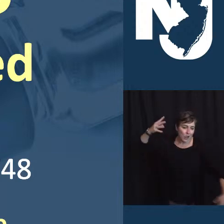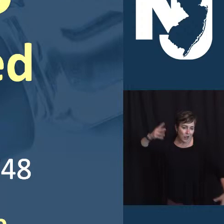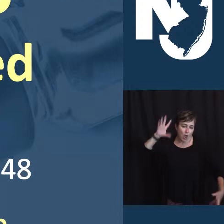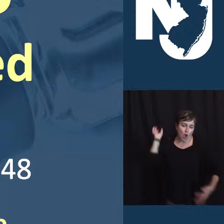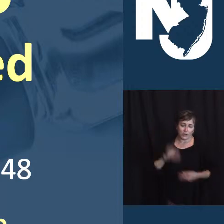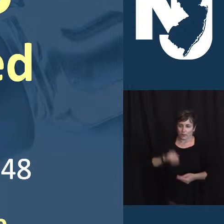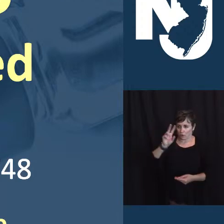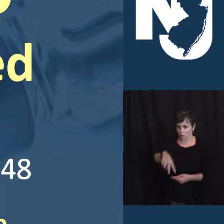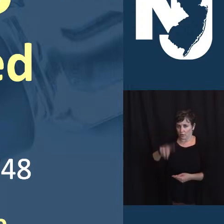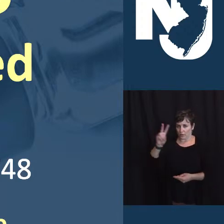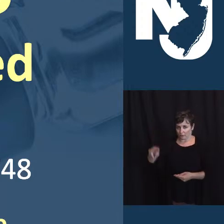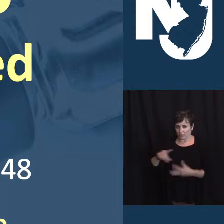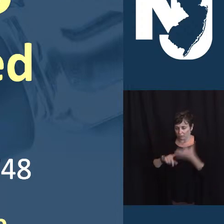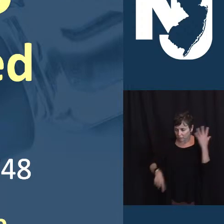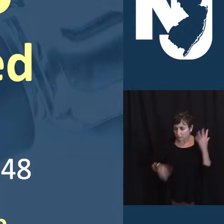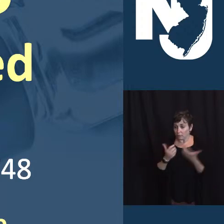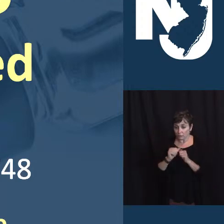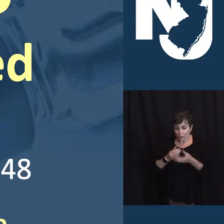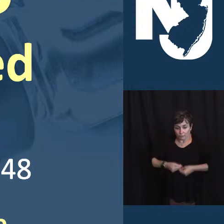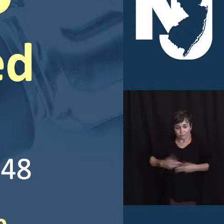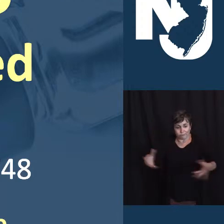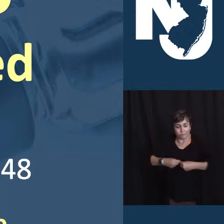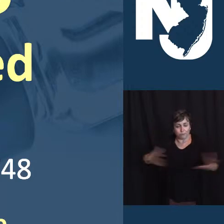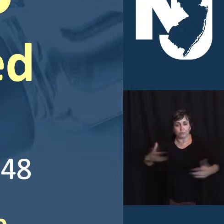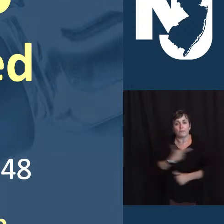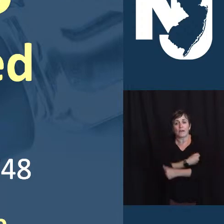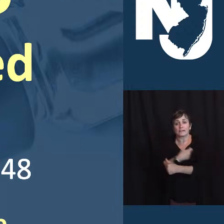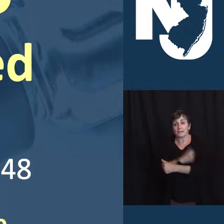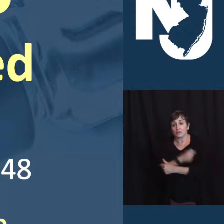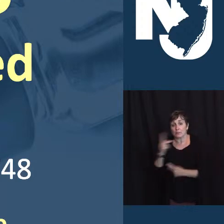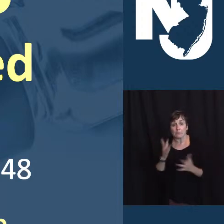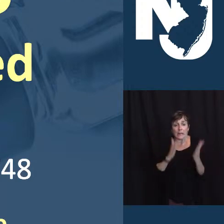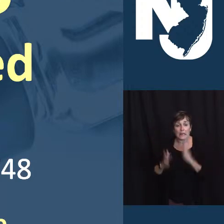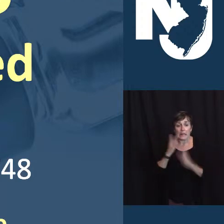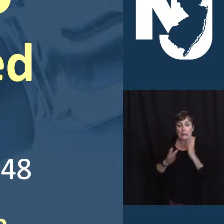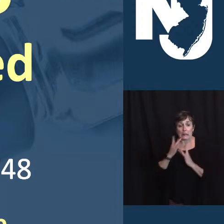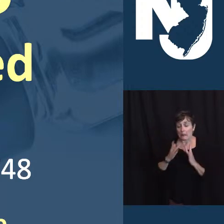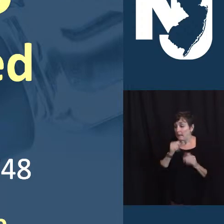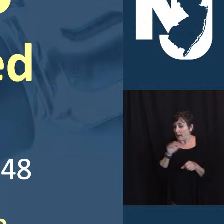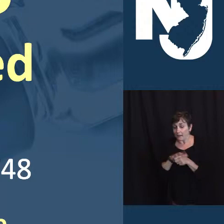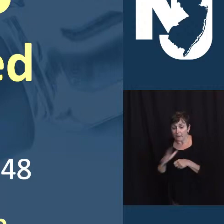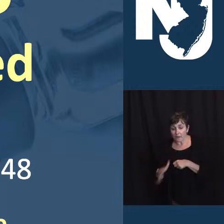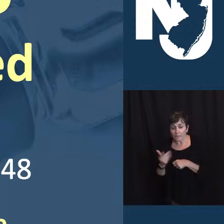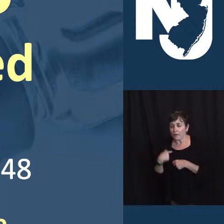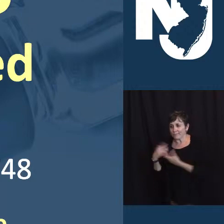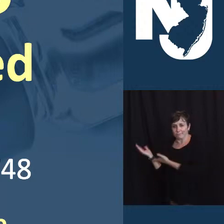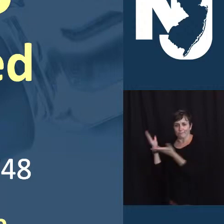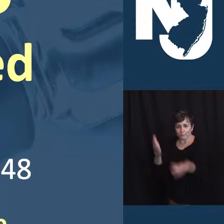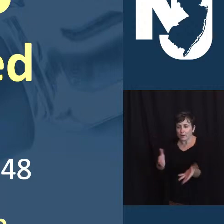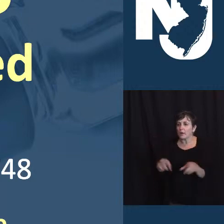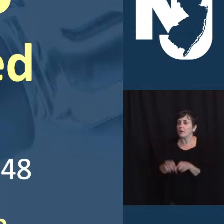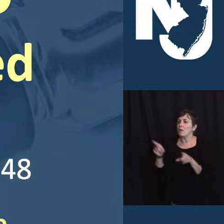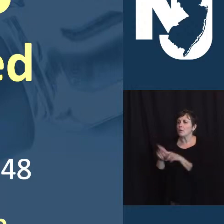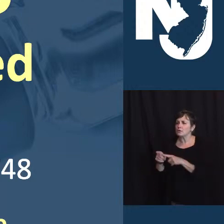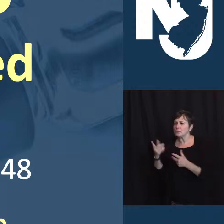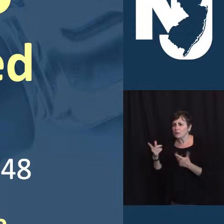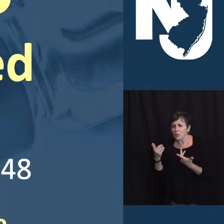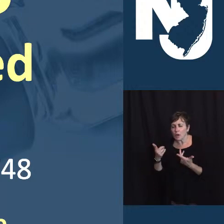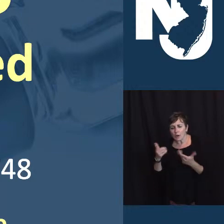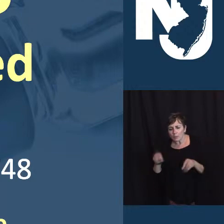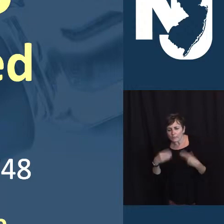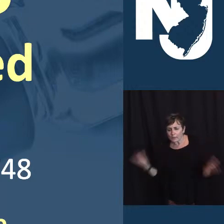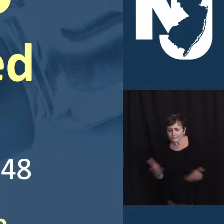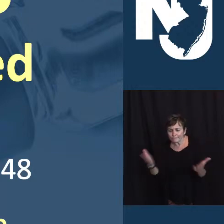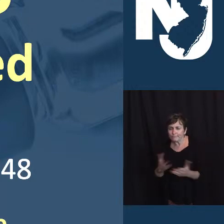that we can to bring the vaccines into communities where we see a need. And we've done a lot to provide incentives for people to get out and get